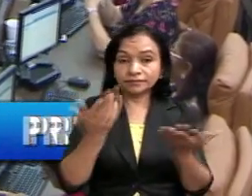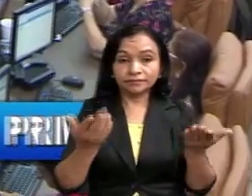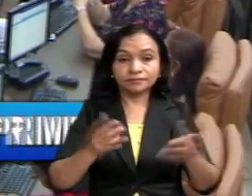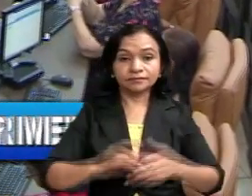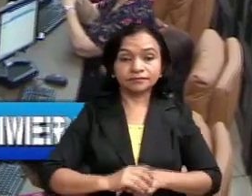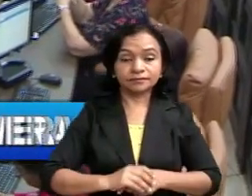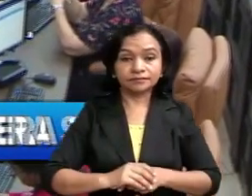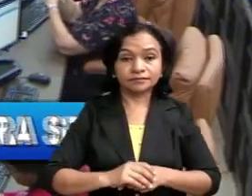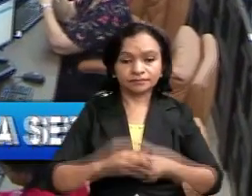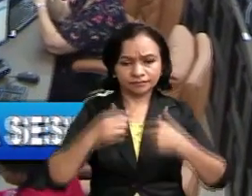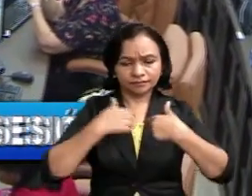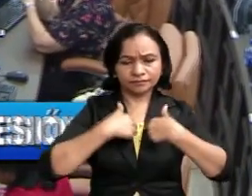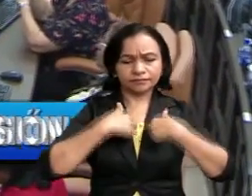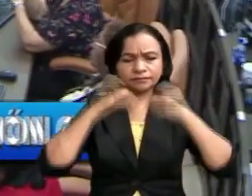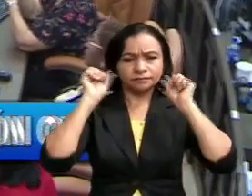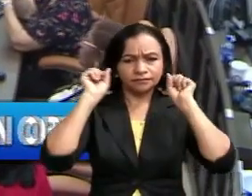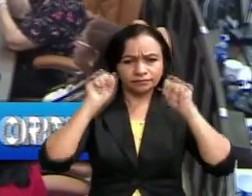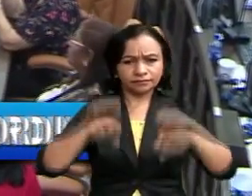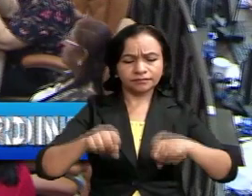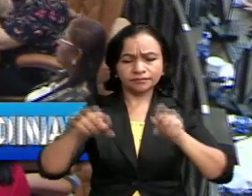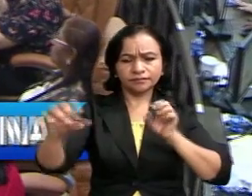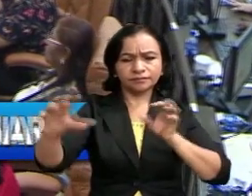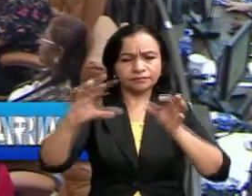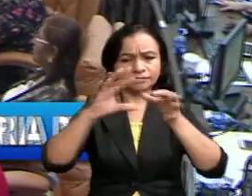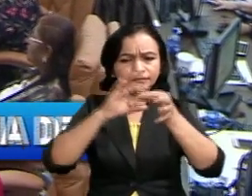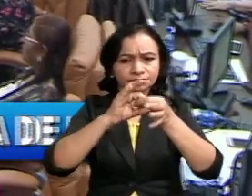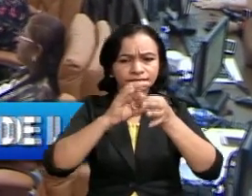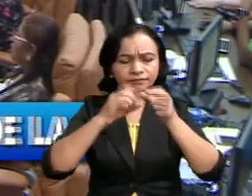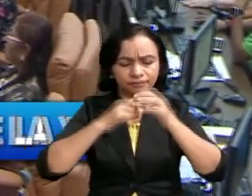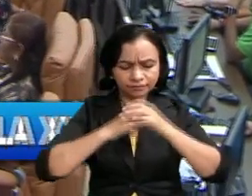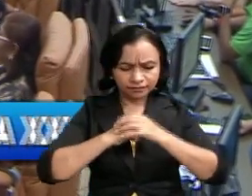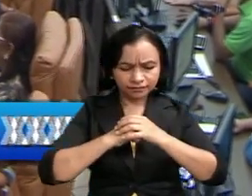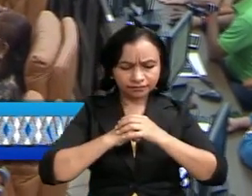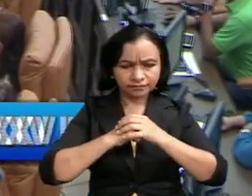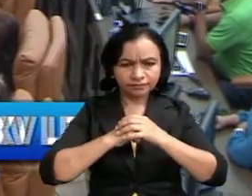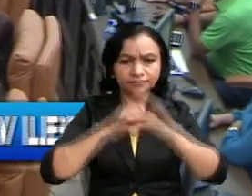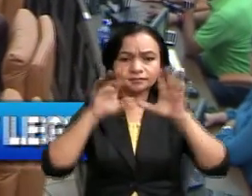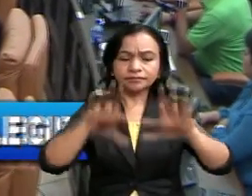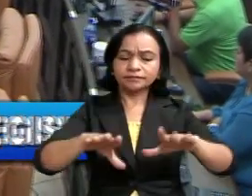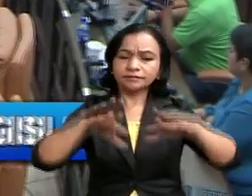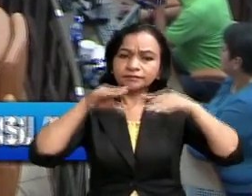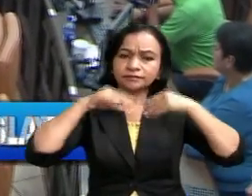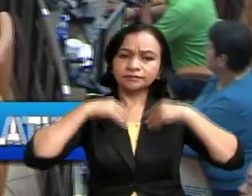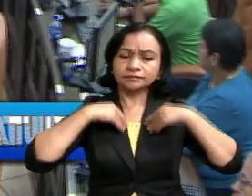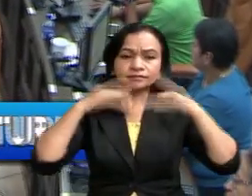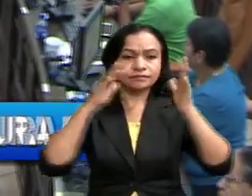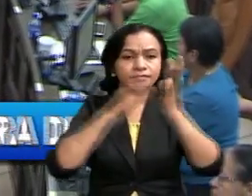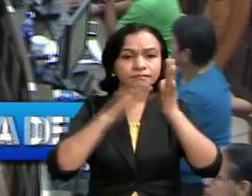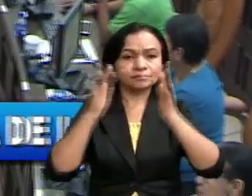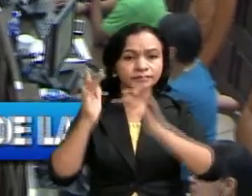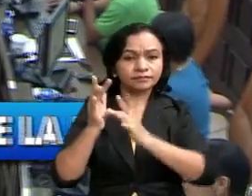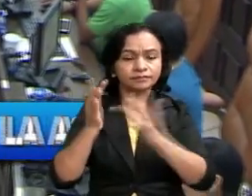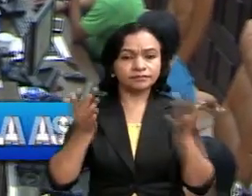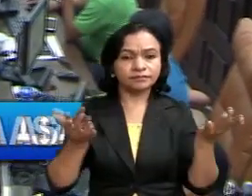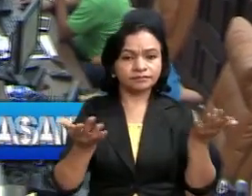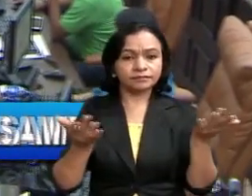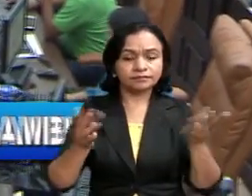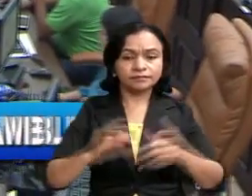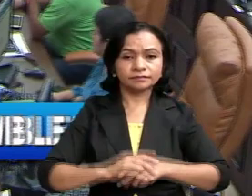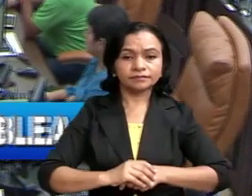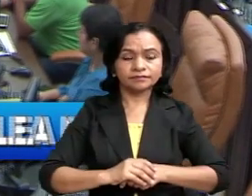you. Si yo puedo orar junto con usted. To receive Jesus. Para recibir a Jesús. This will make your position